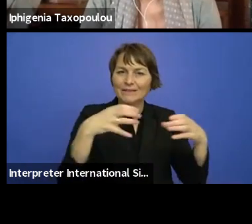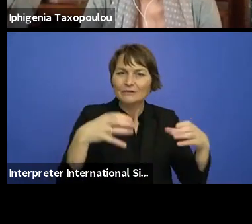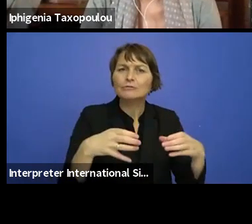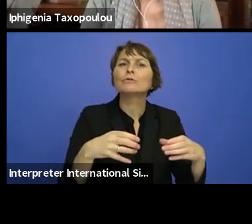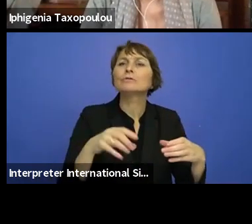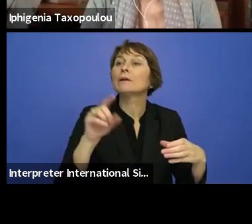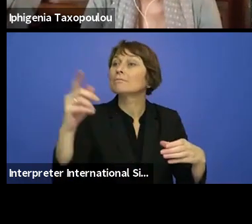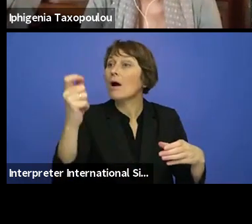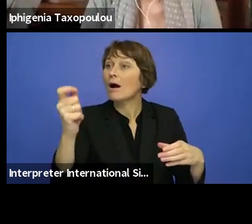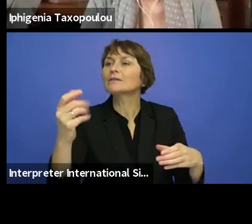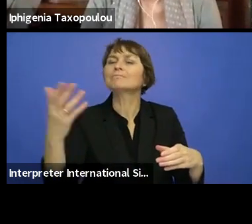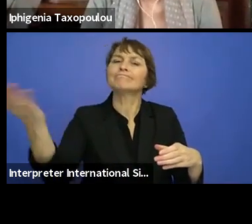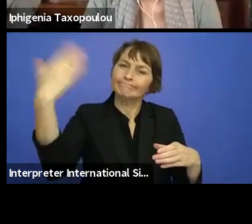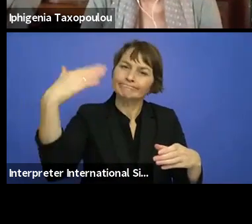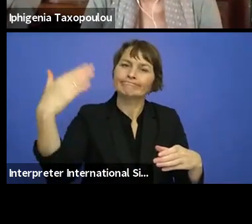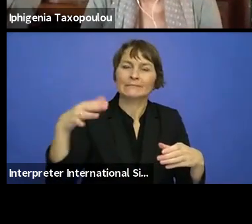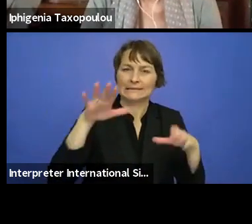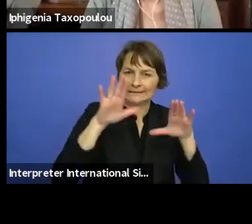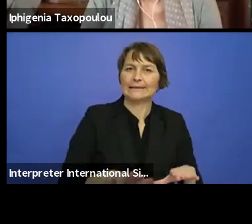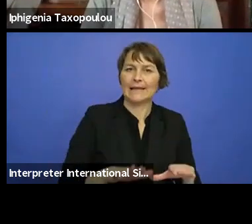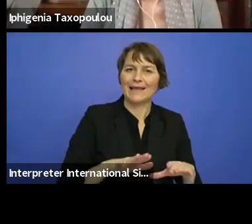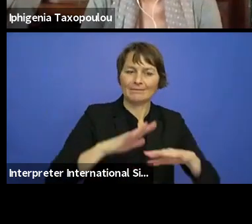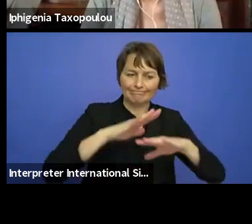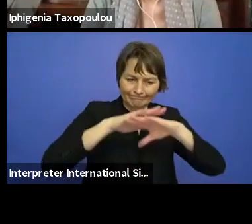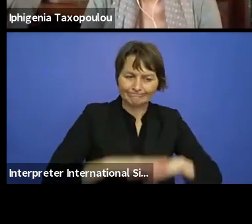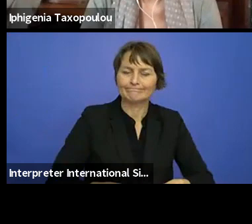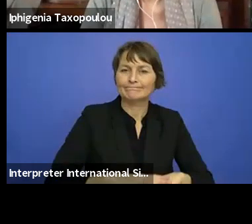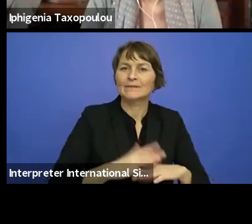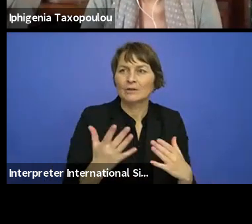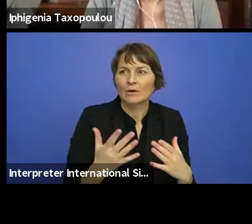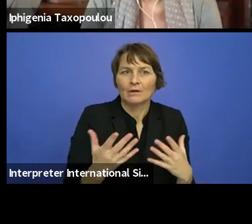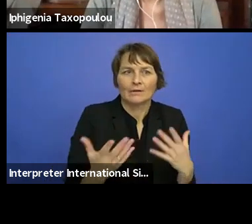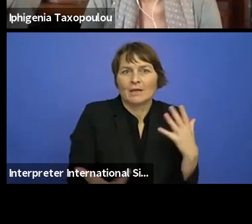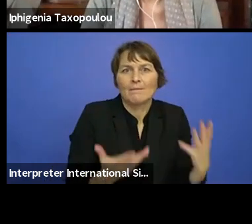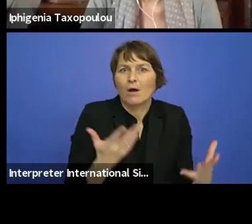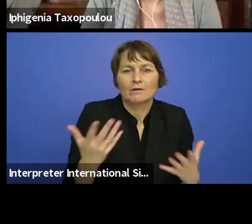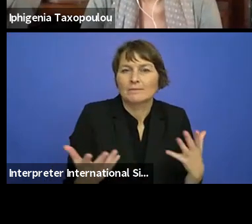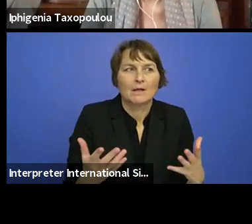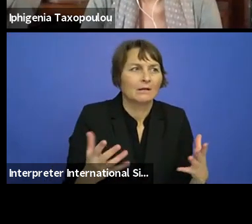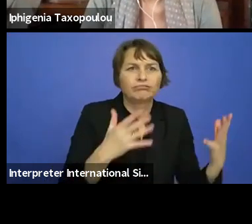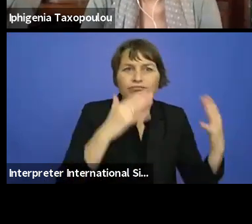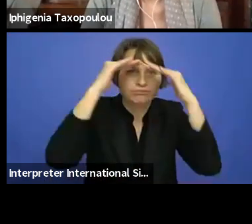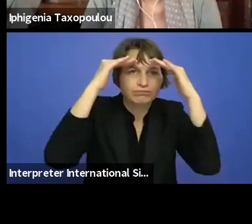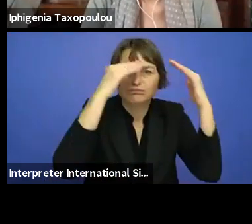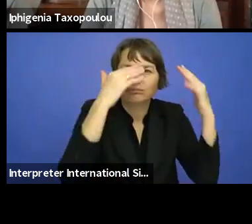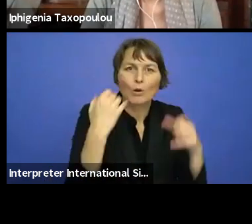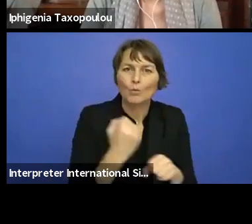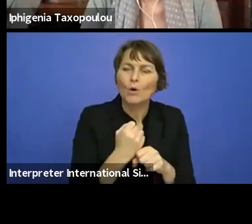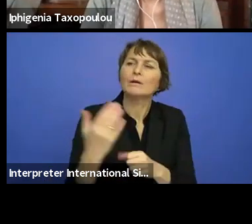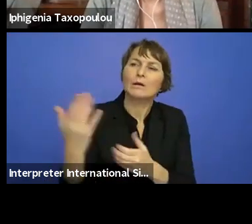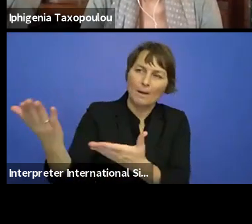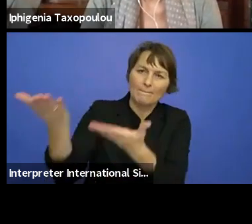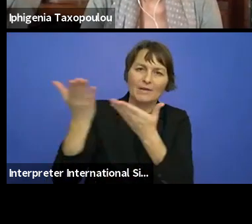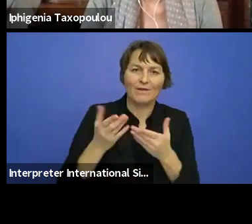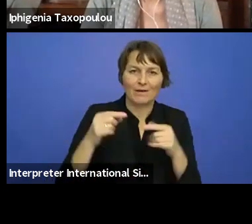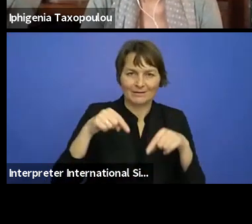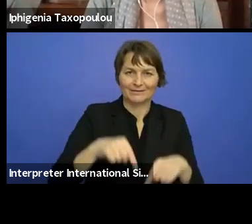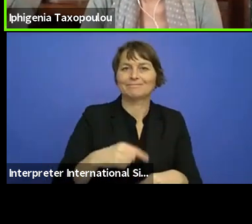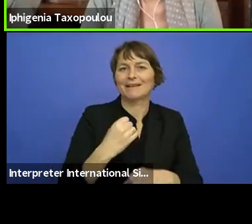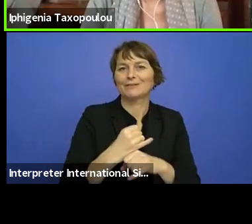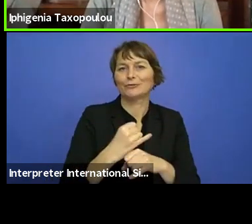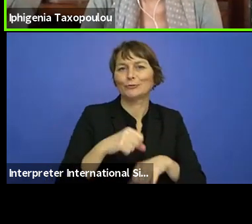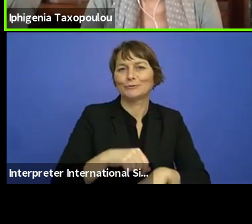in these times when it's hard to create work with residencies or giving them a chance to work with these issues.